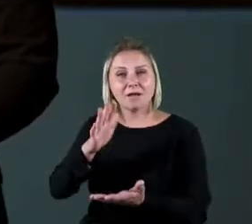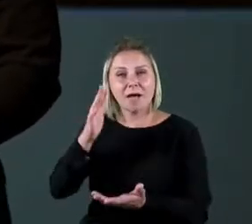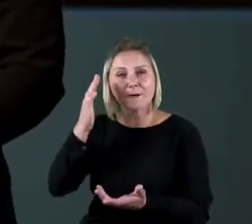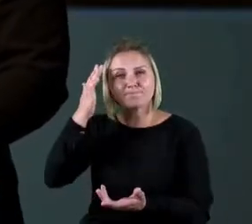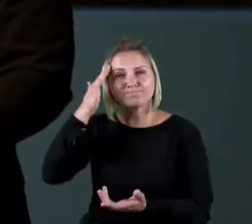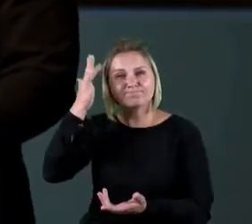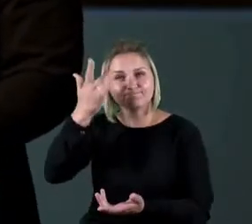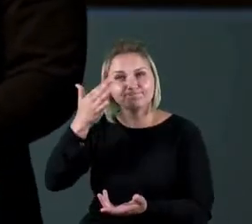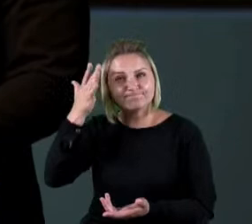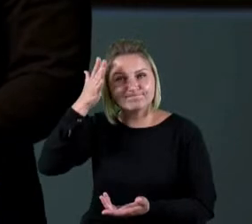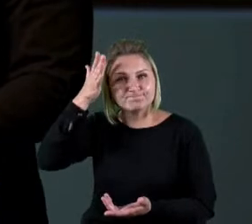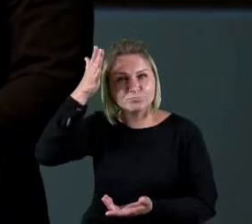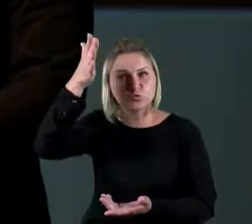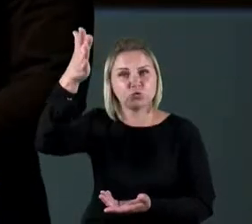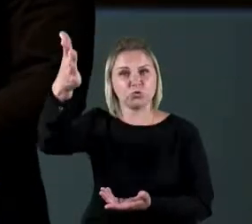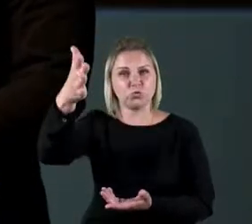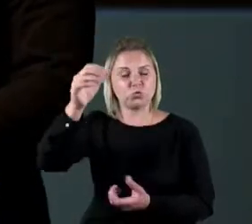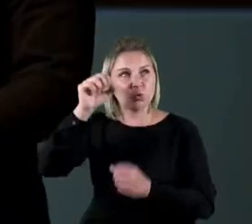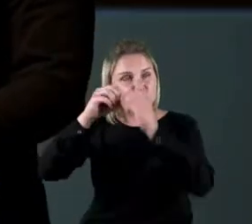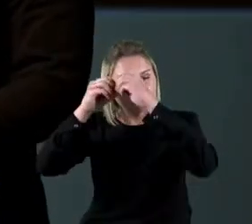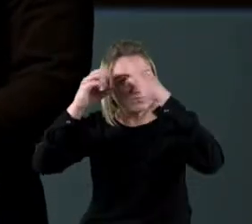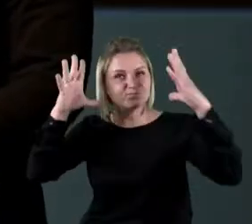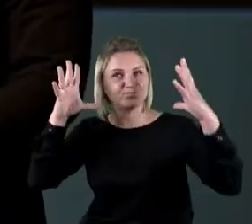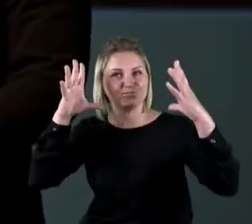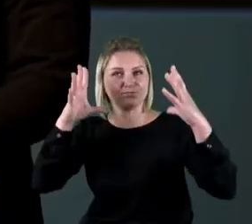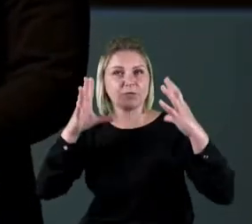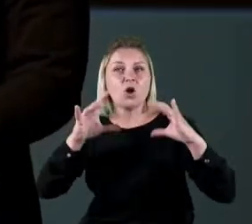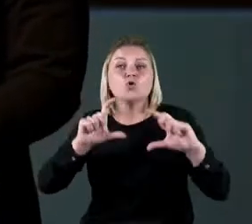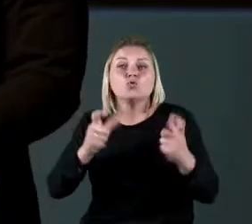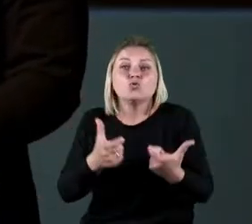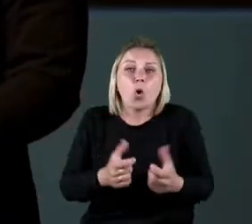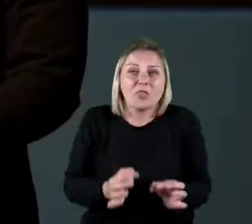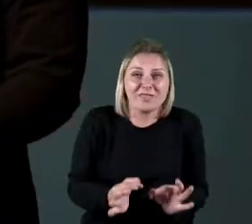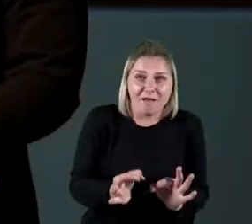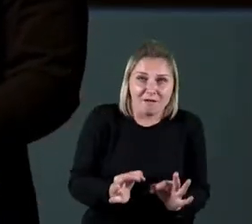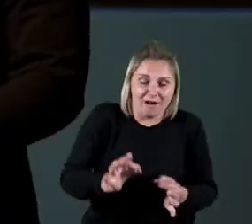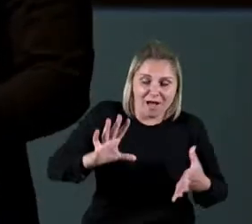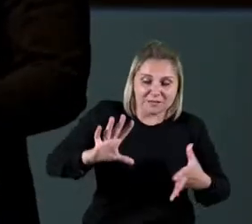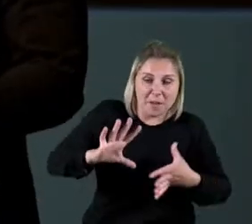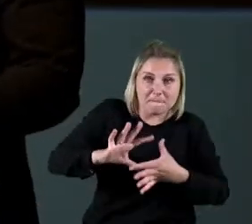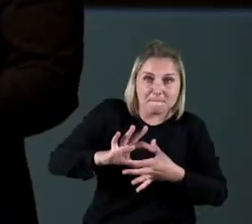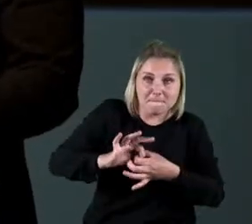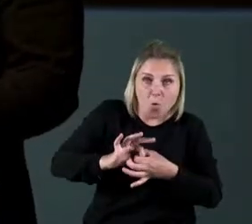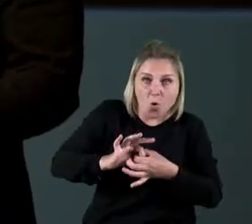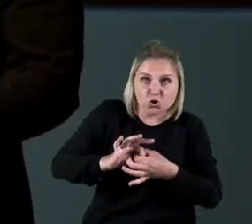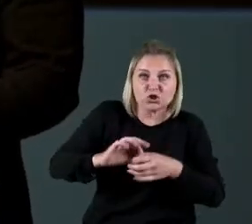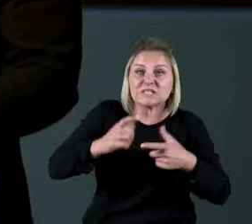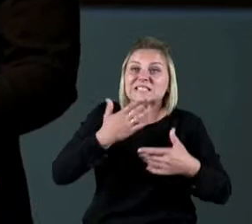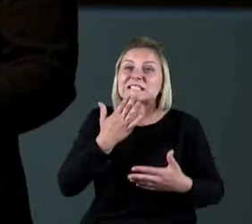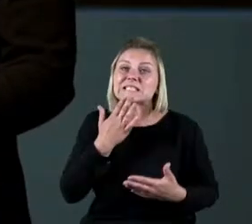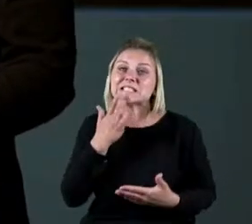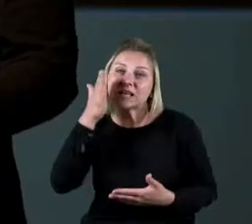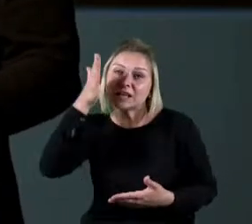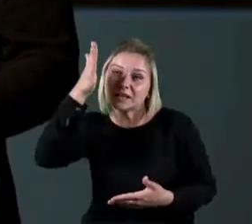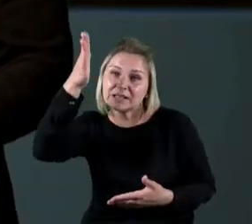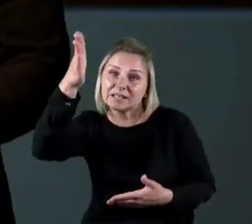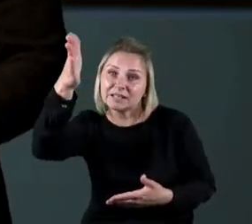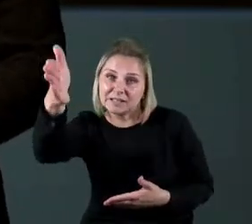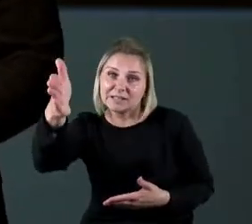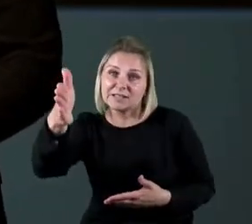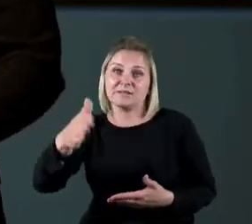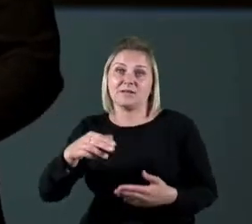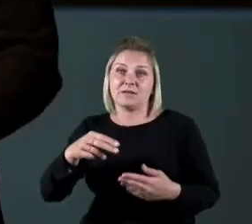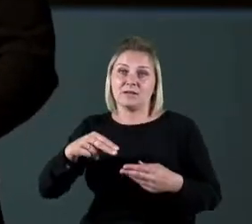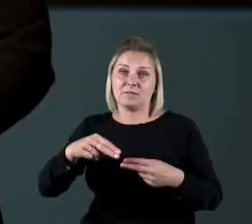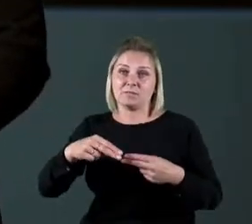the immediate to the medium and long term to overcome the current urban planning challenges. In this context, it will not be out of